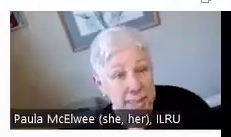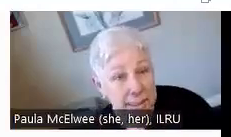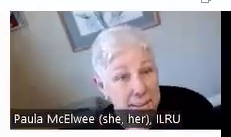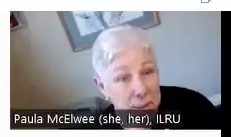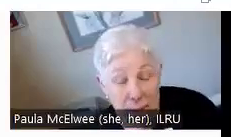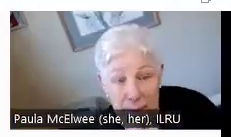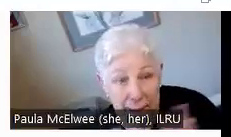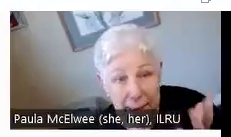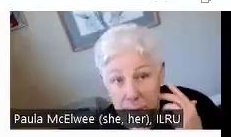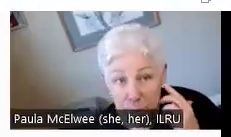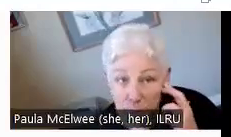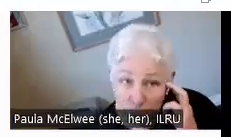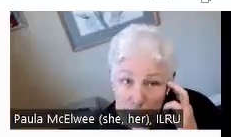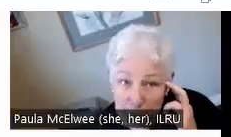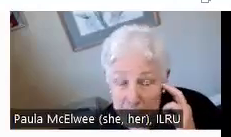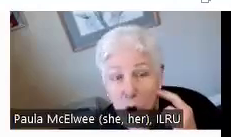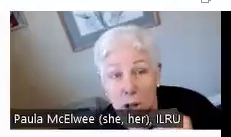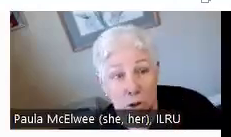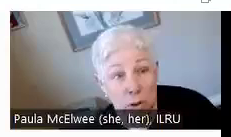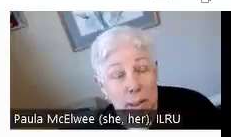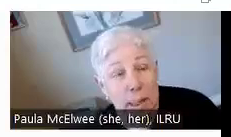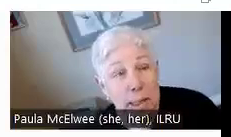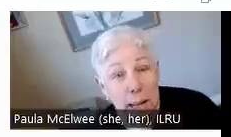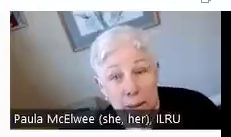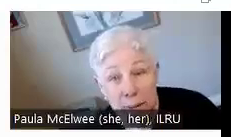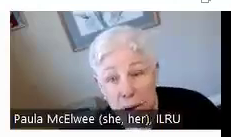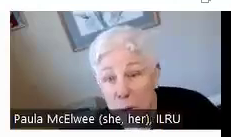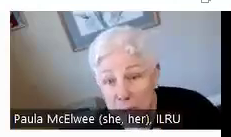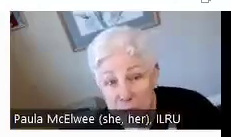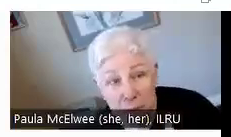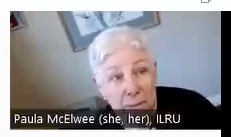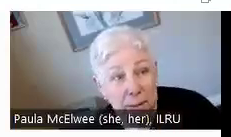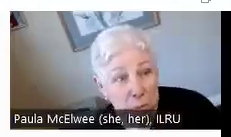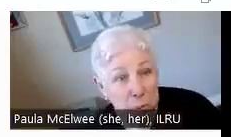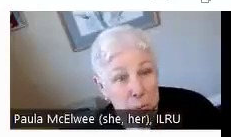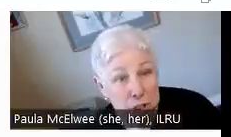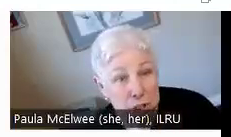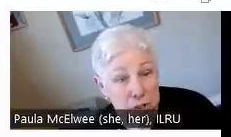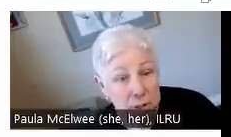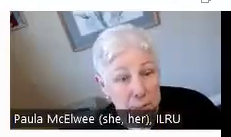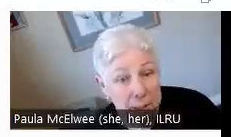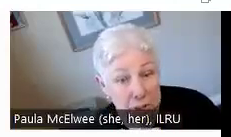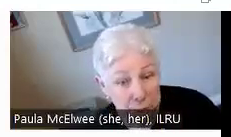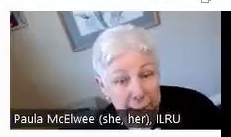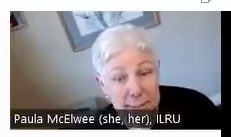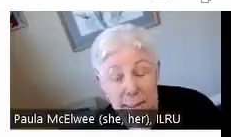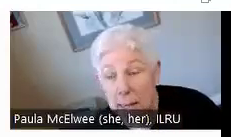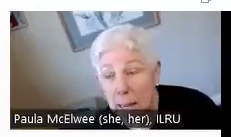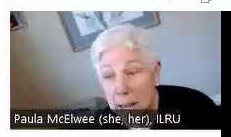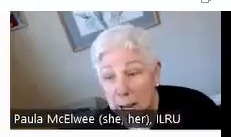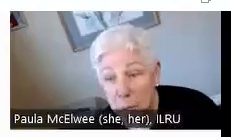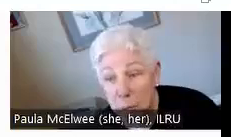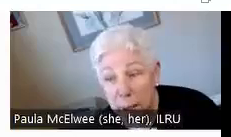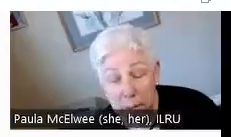assistive devices, an AI recording, maybe an Otter. There are a couple of you that I've given permission to do that because you